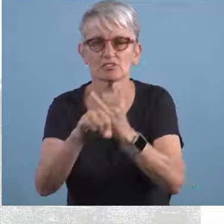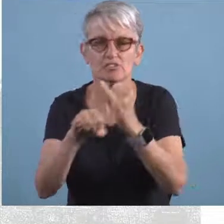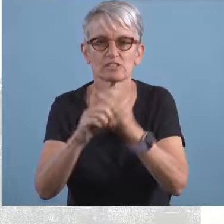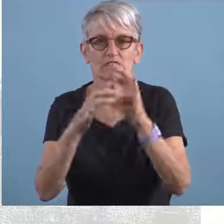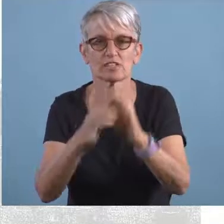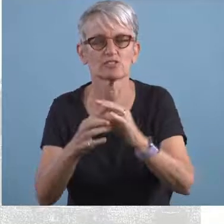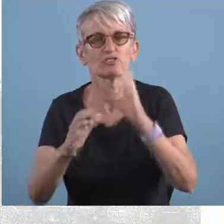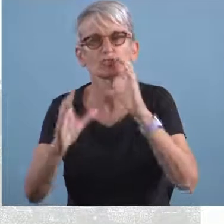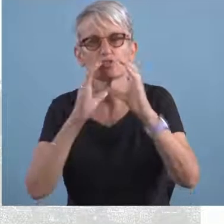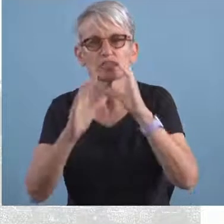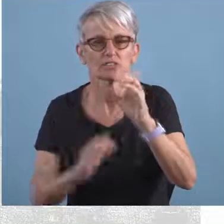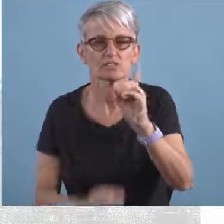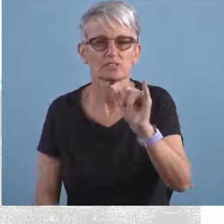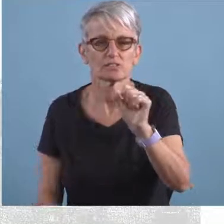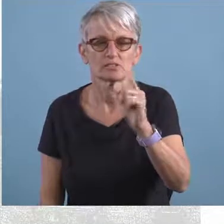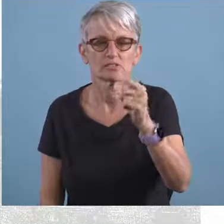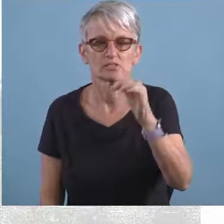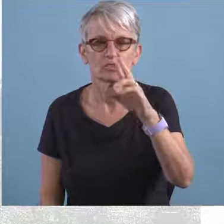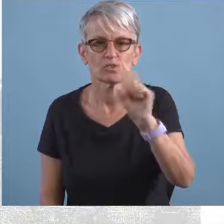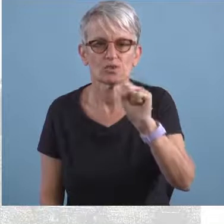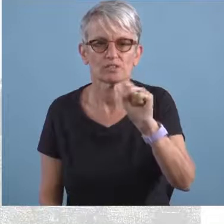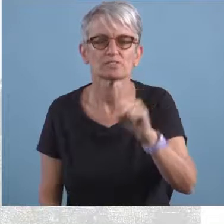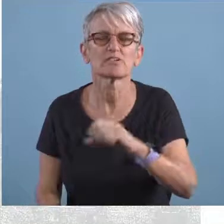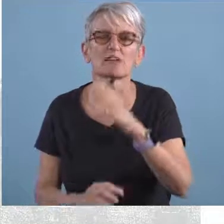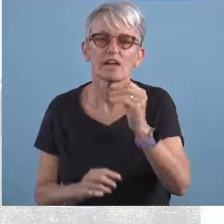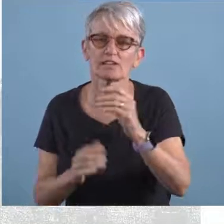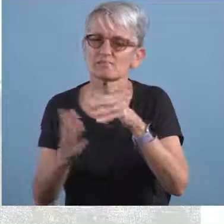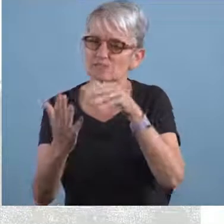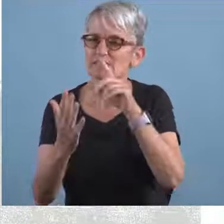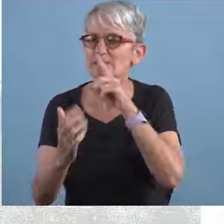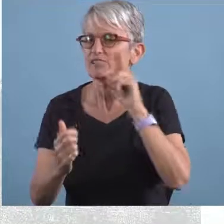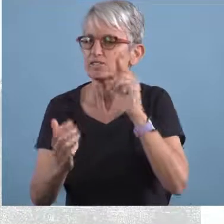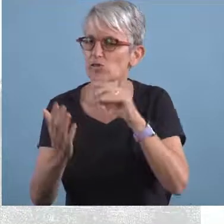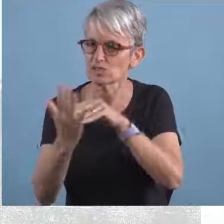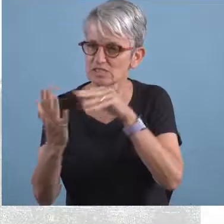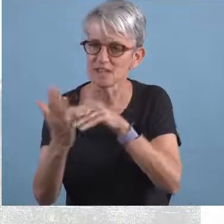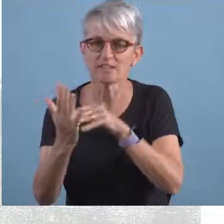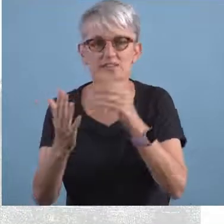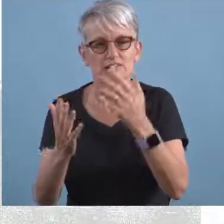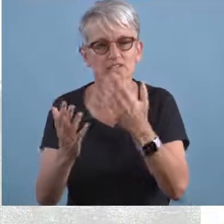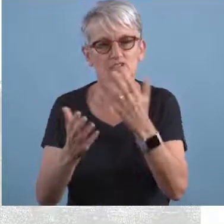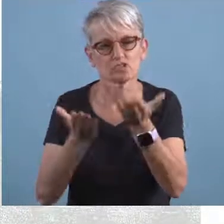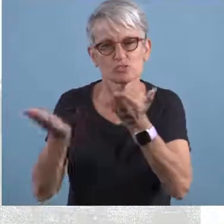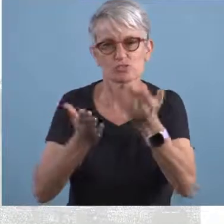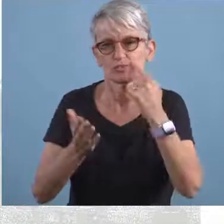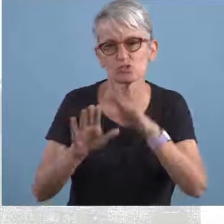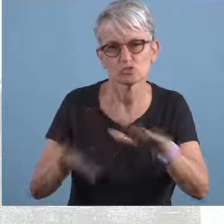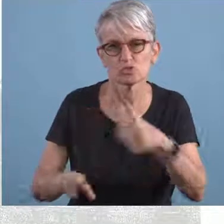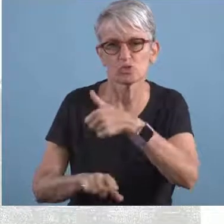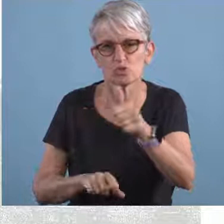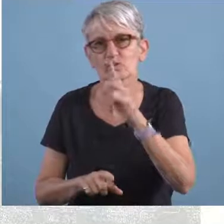Communication Disorders and Deafness to study services to children who are deaf and hard of hearing